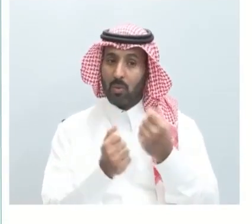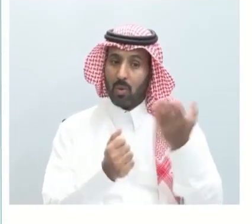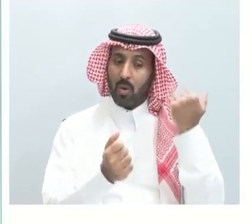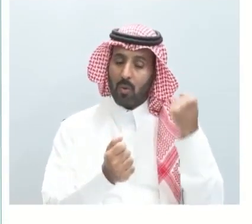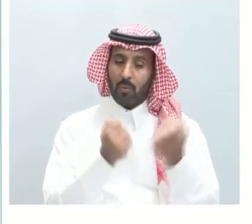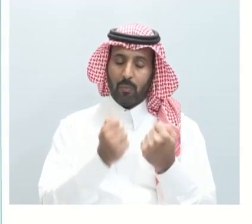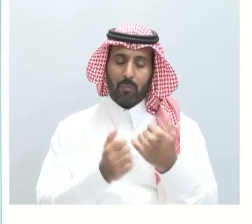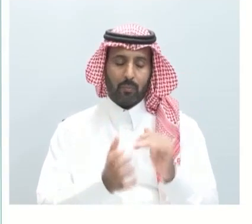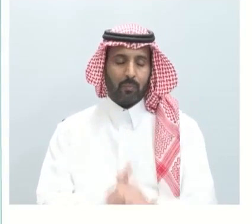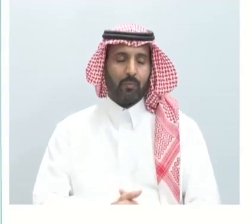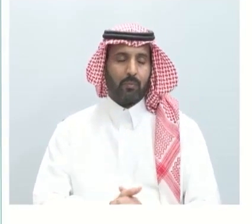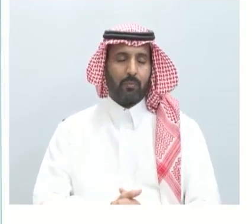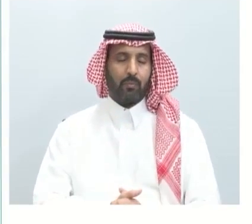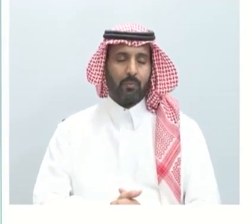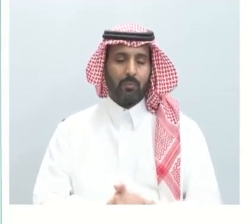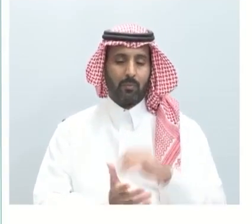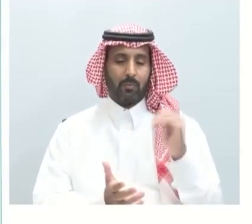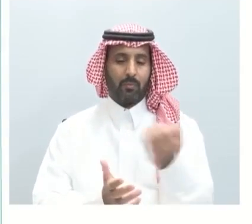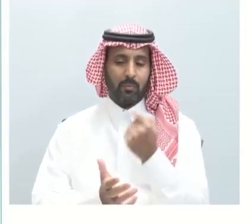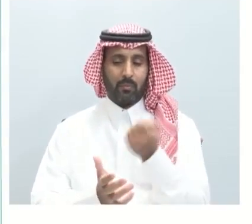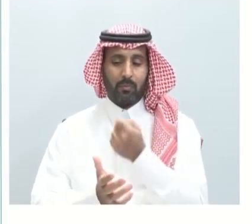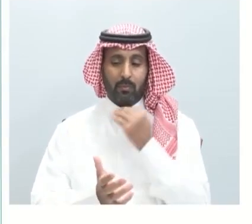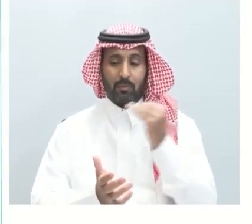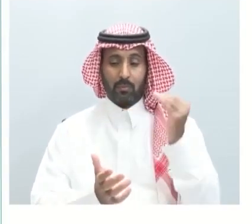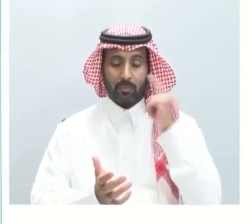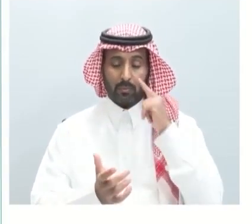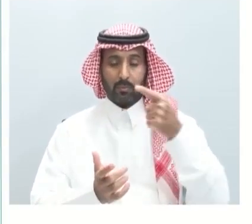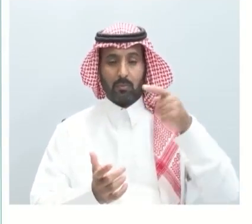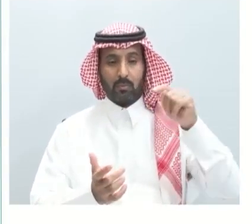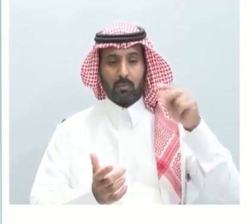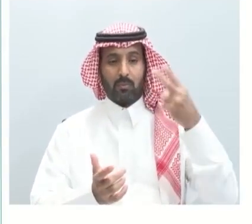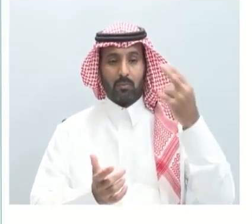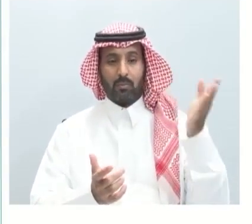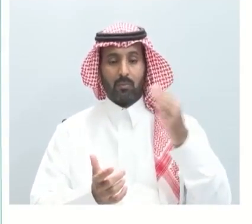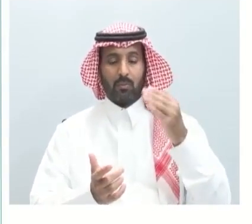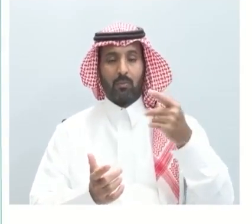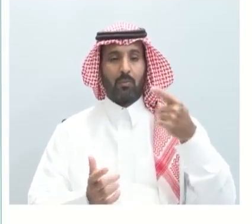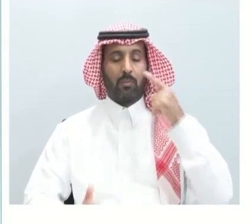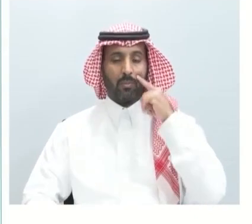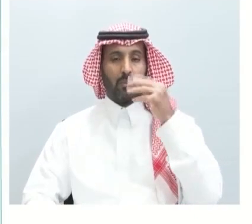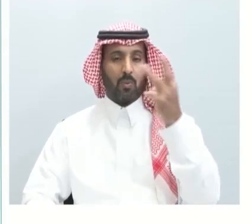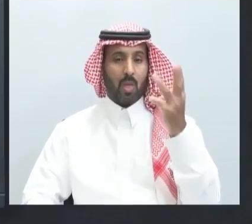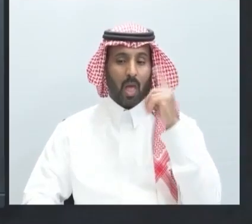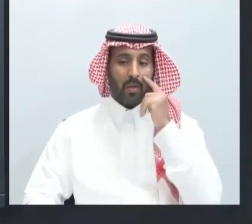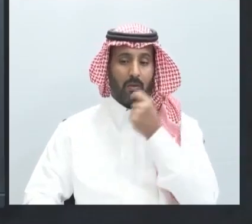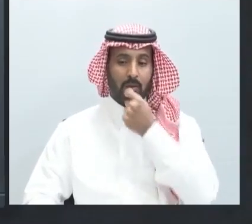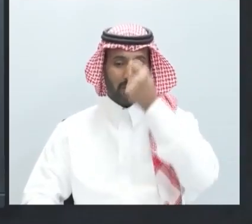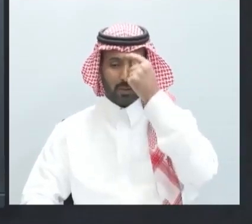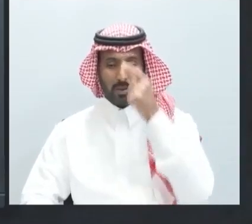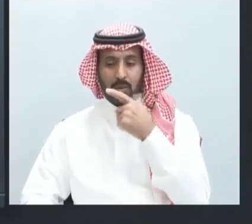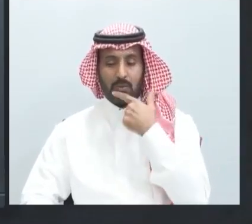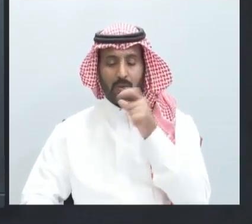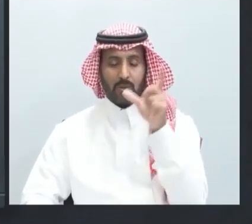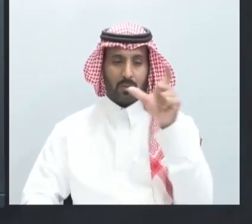rode in. So again, write sentences using two or three adjectives. And remember that we have a